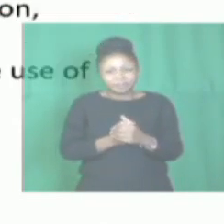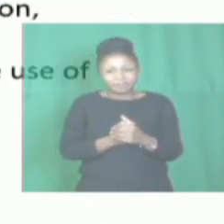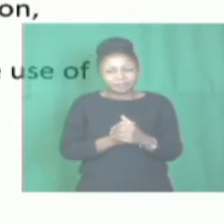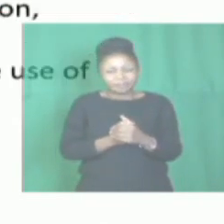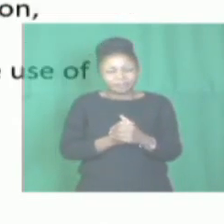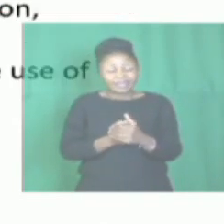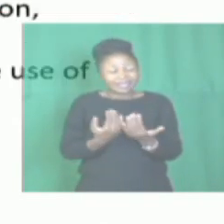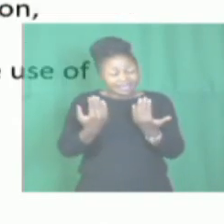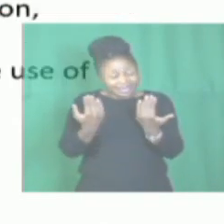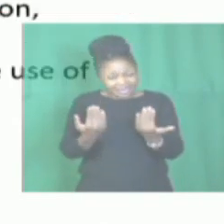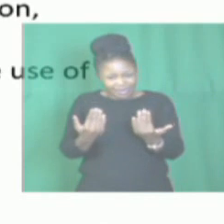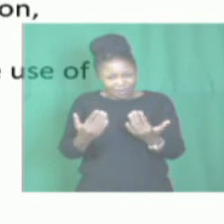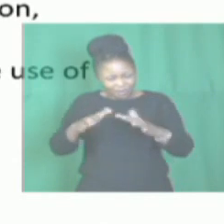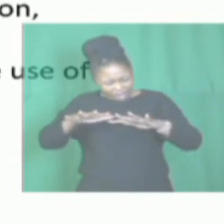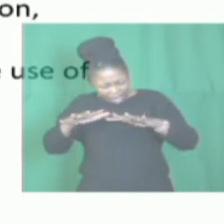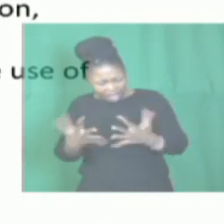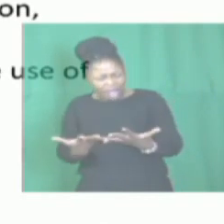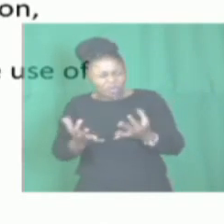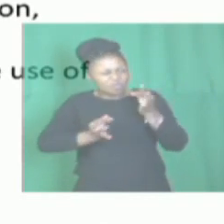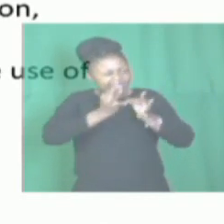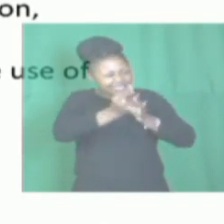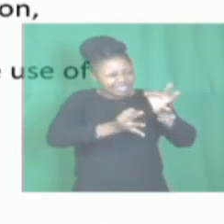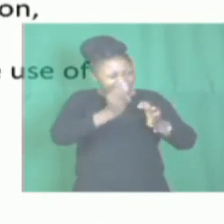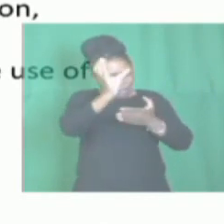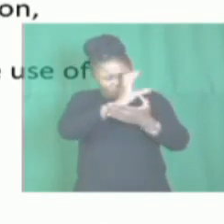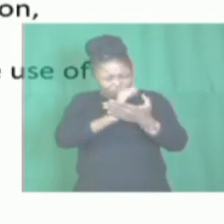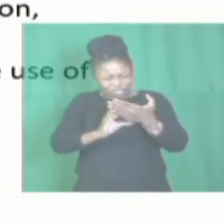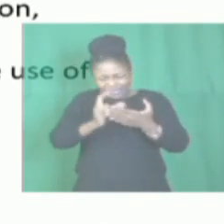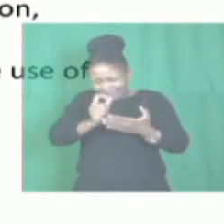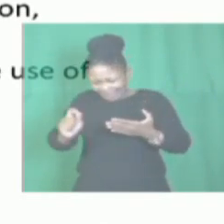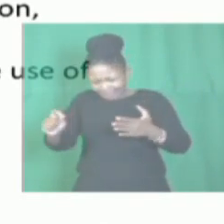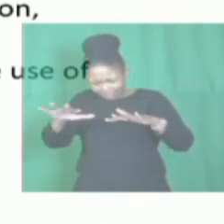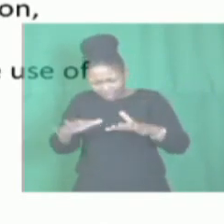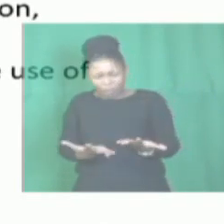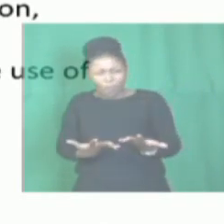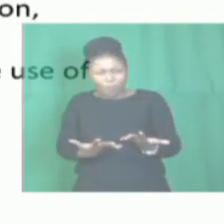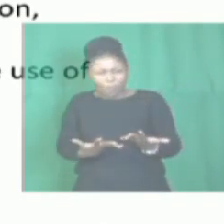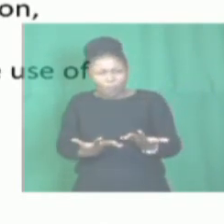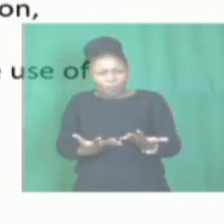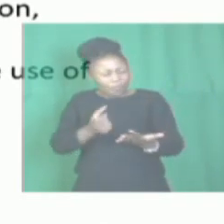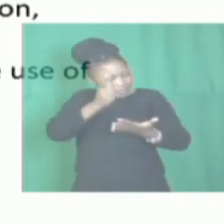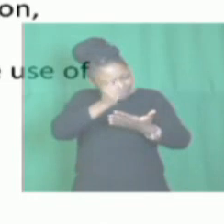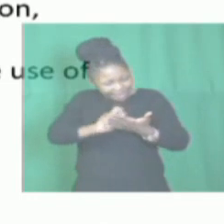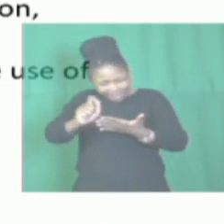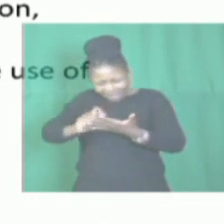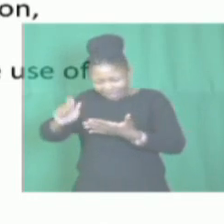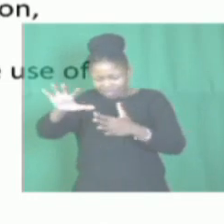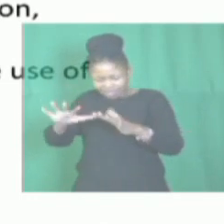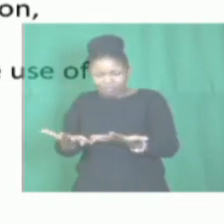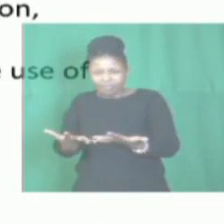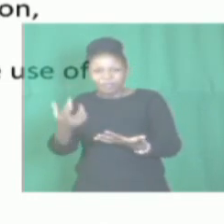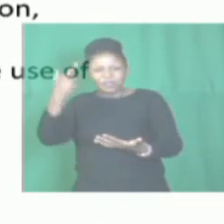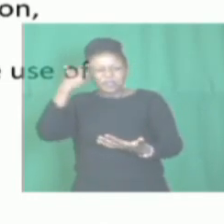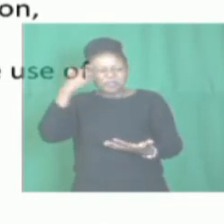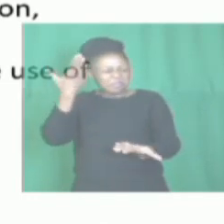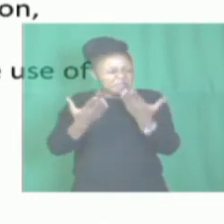at how a descriptive composition is written. Remember, I said you may be required to describe a person, a